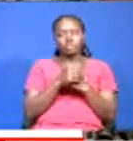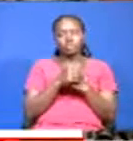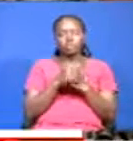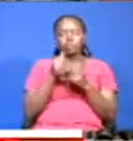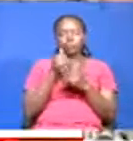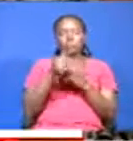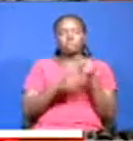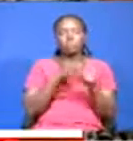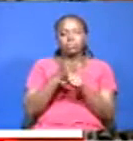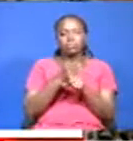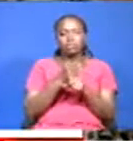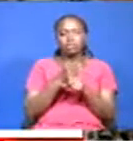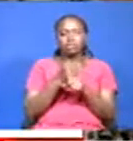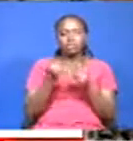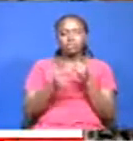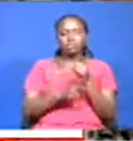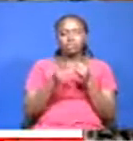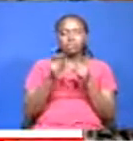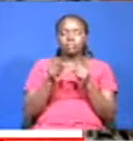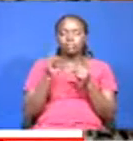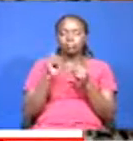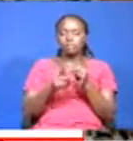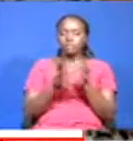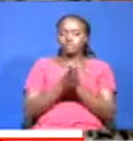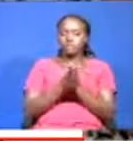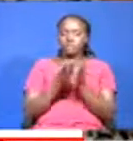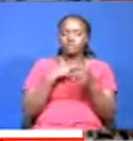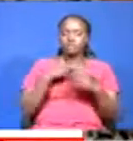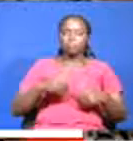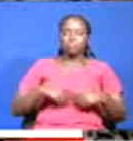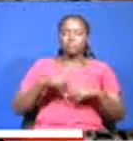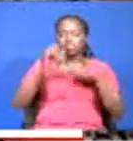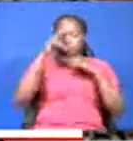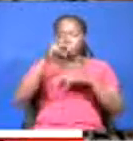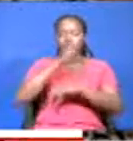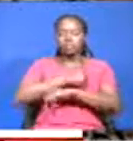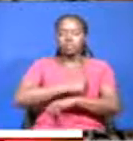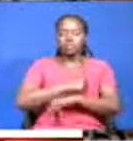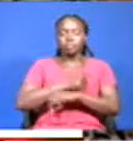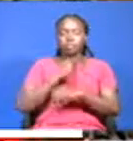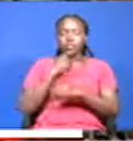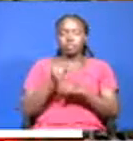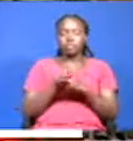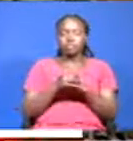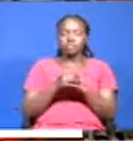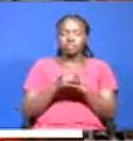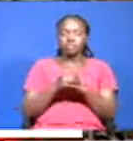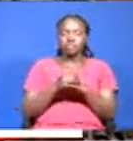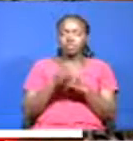year, February, we should be having junior secondary schools from the current